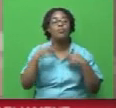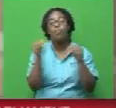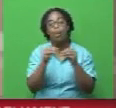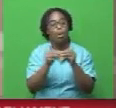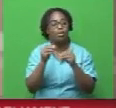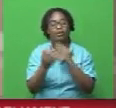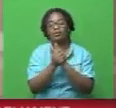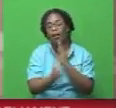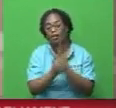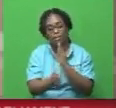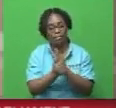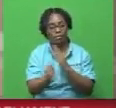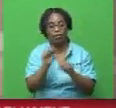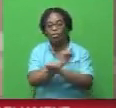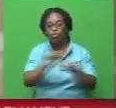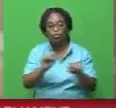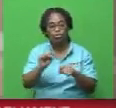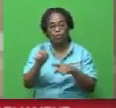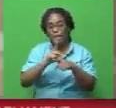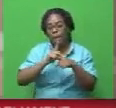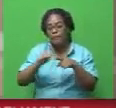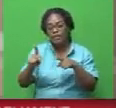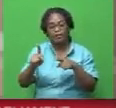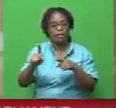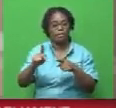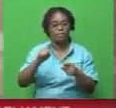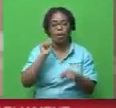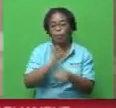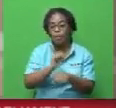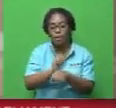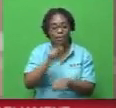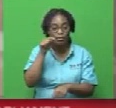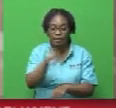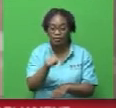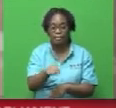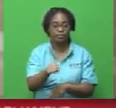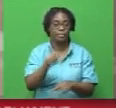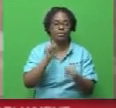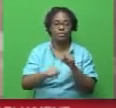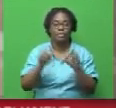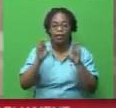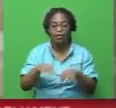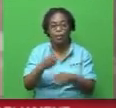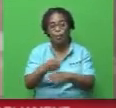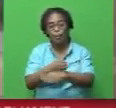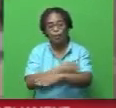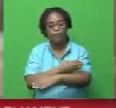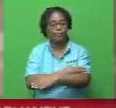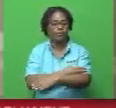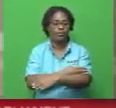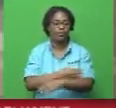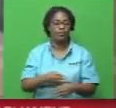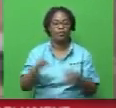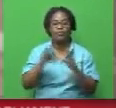and professional staffing into that office in order to move the criminal justice system forward, there was an entire plan